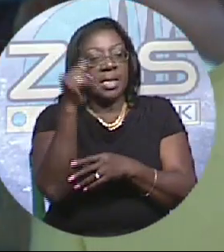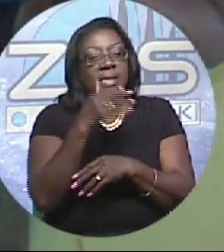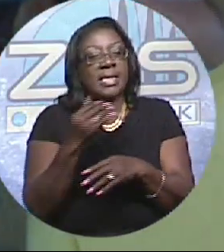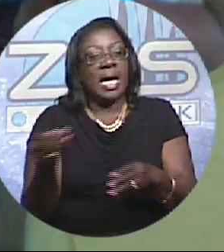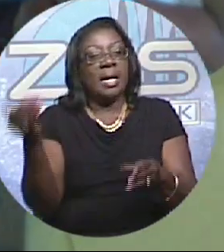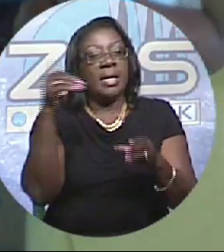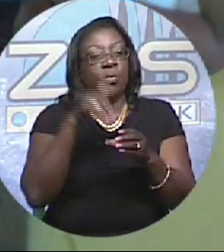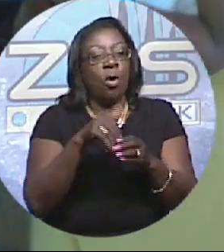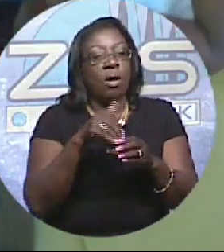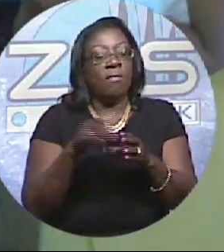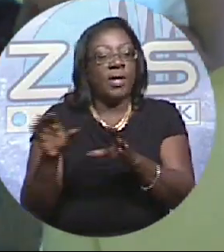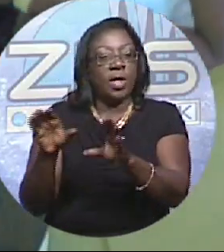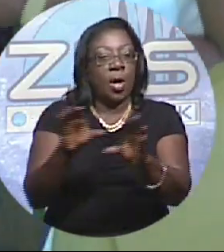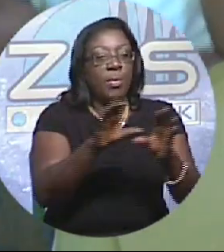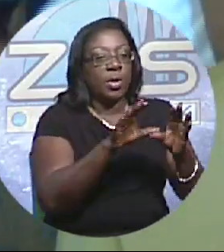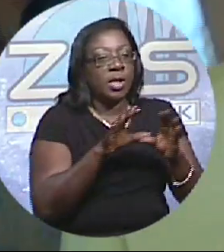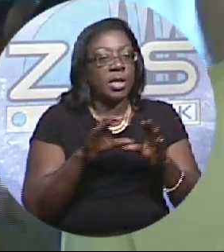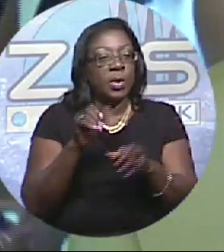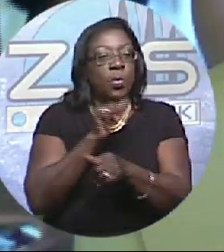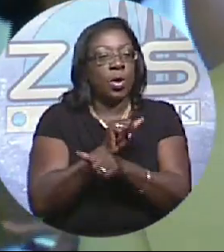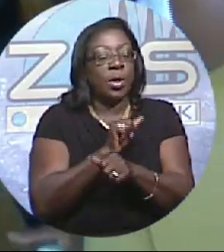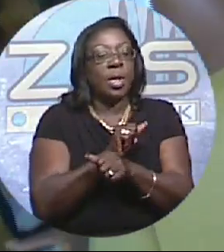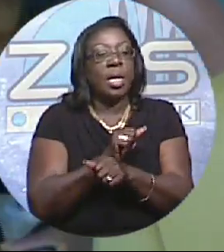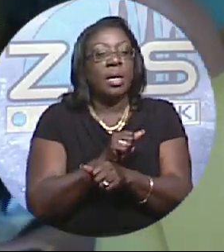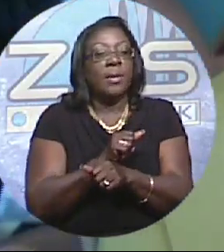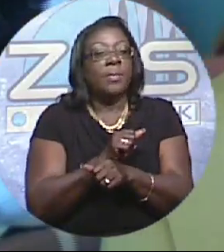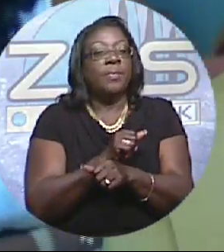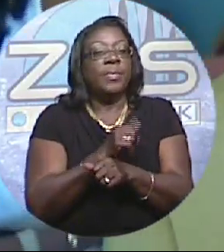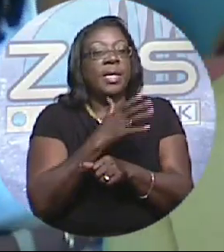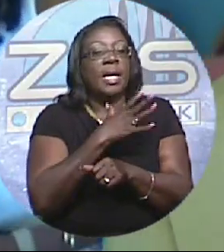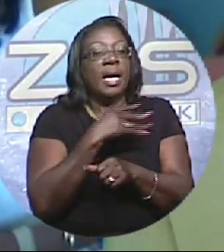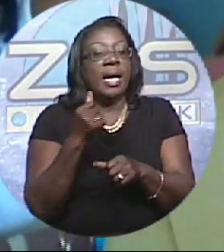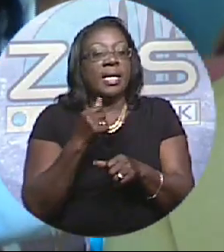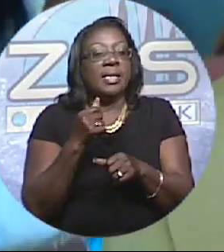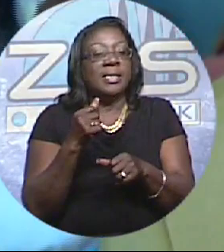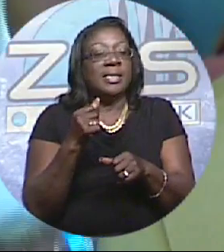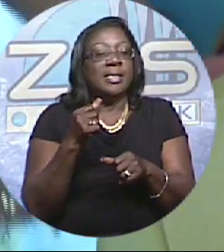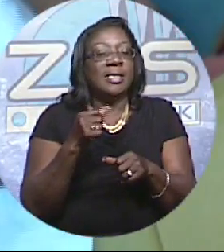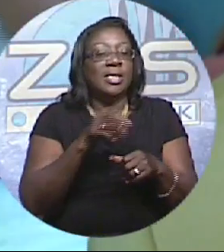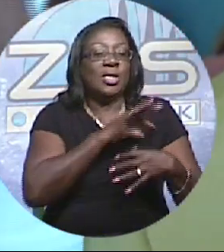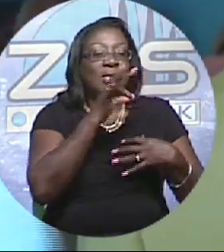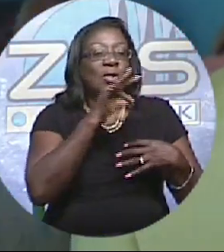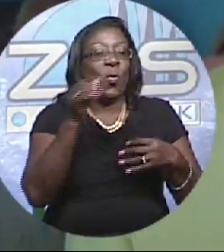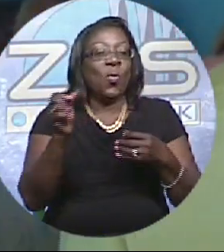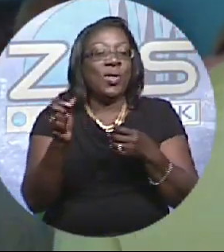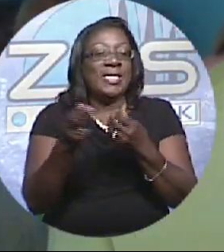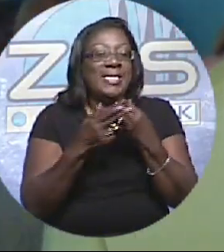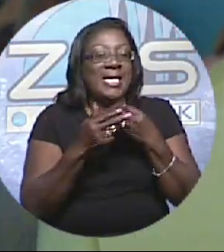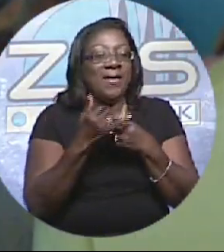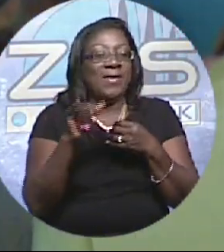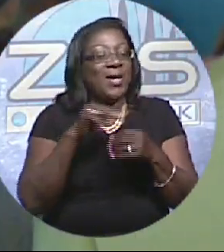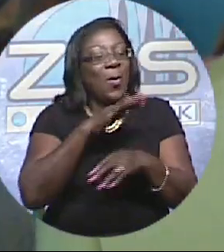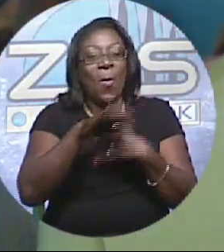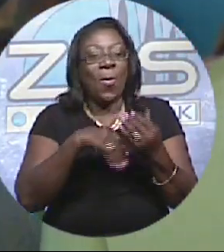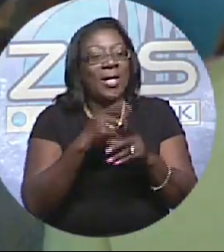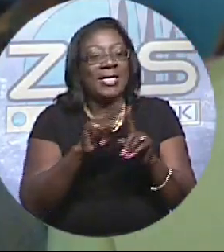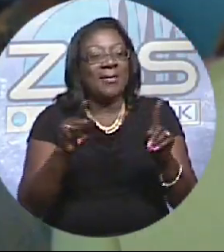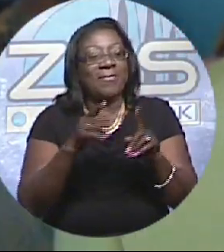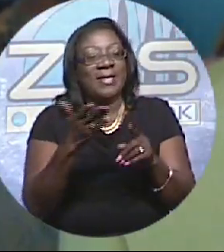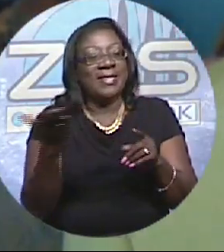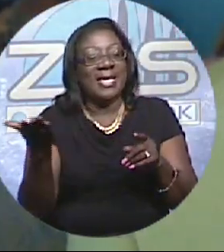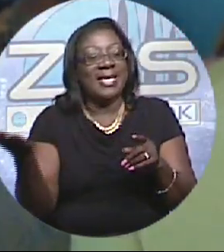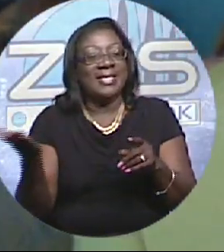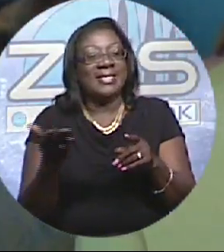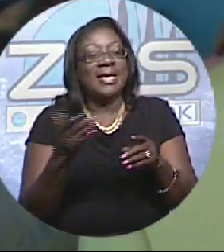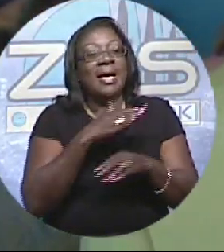in community work and soul saving and all sorts of things. And all I could say was